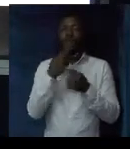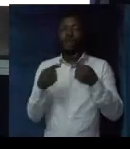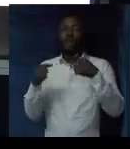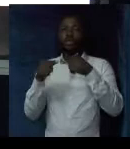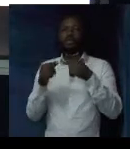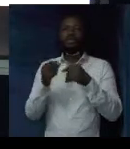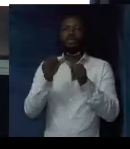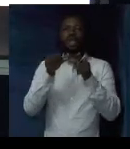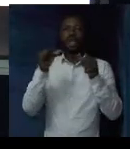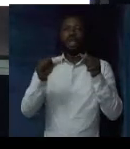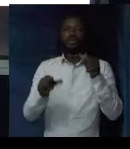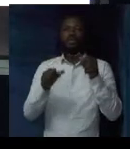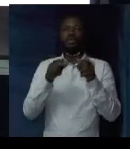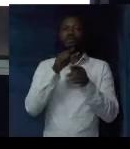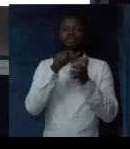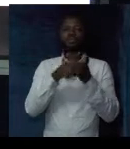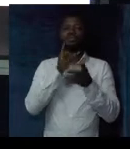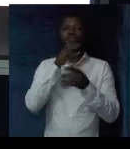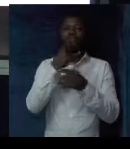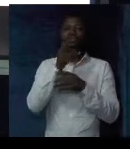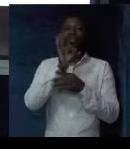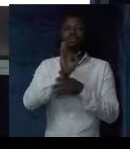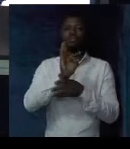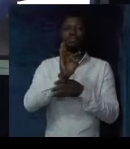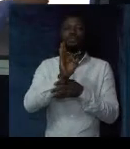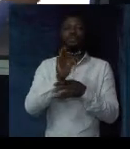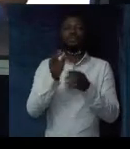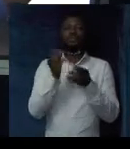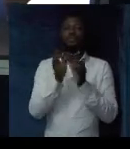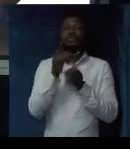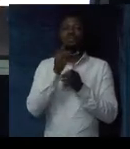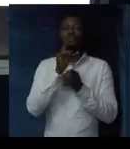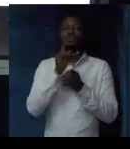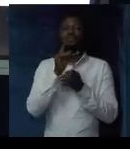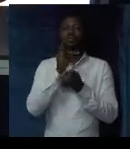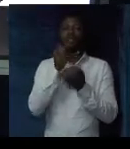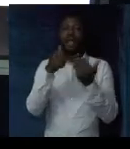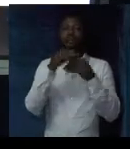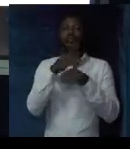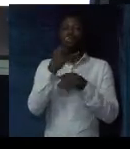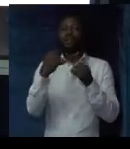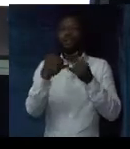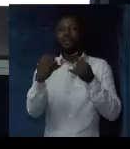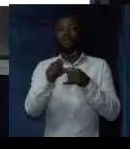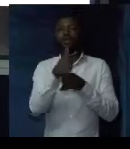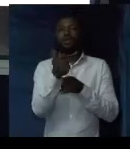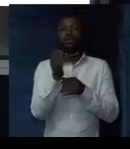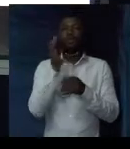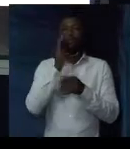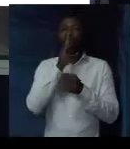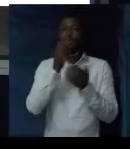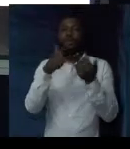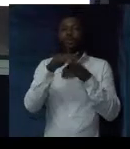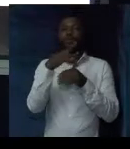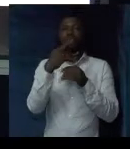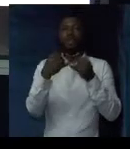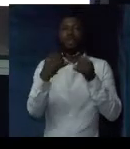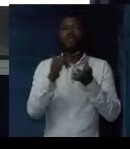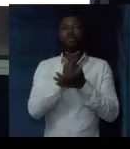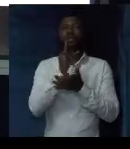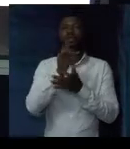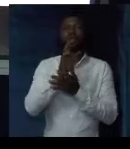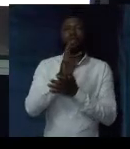because they are corresponding angles. This is the F. So if this one is above the line, the other corresponding angle will be above the line. That's